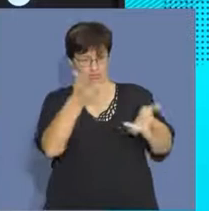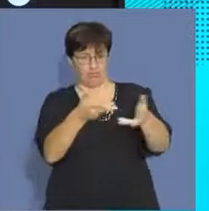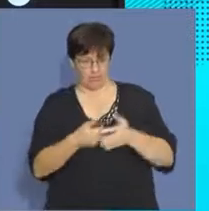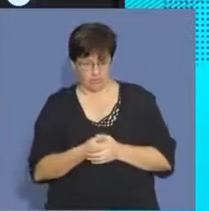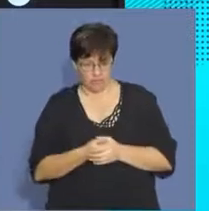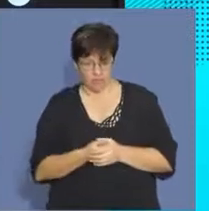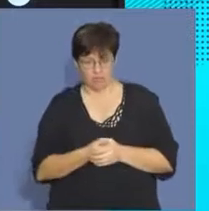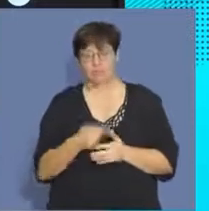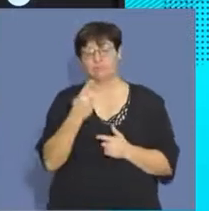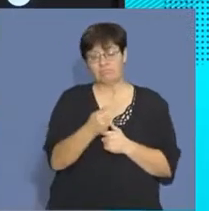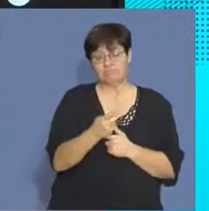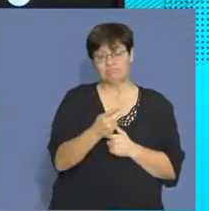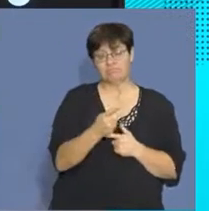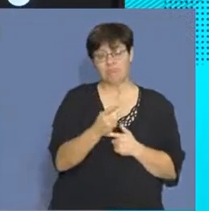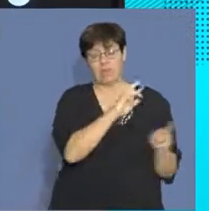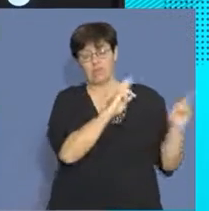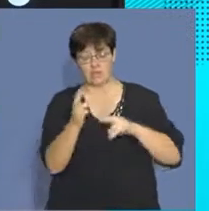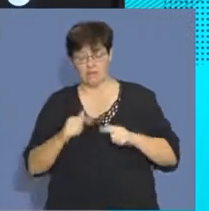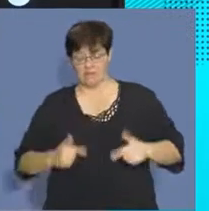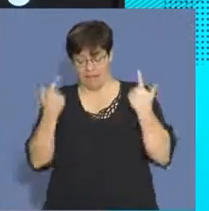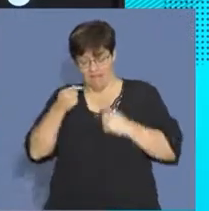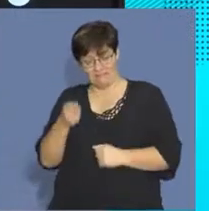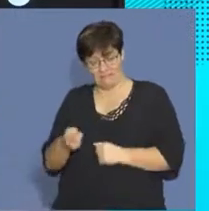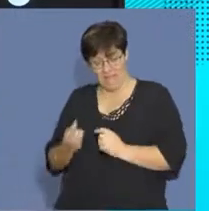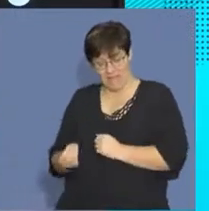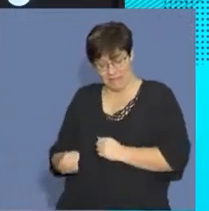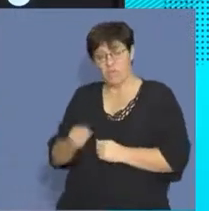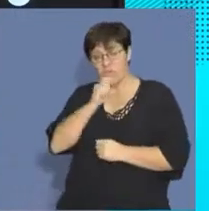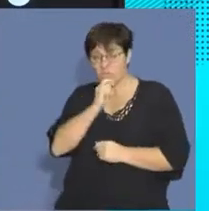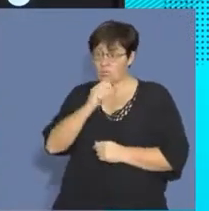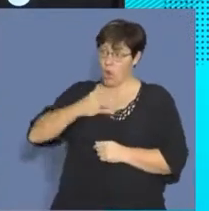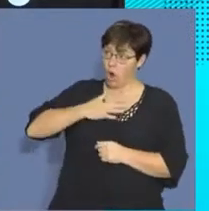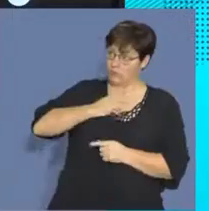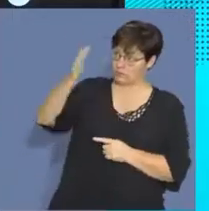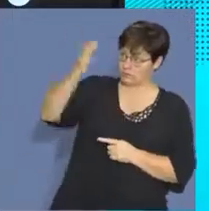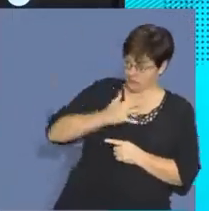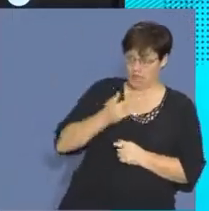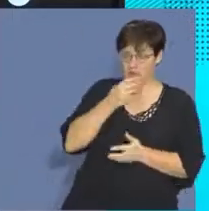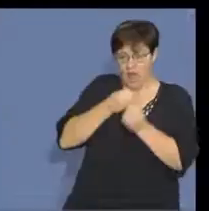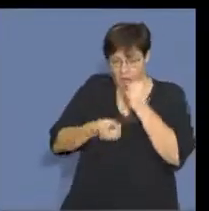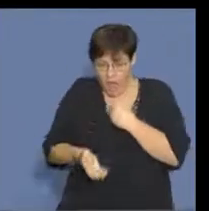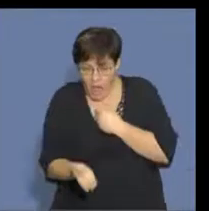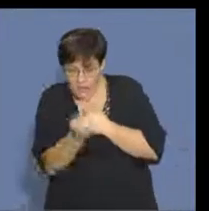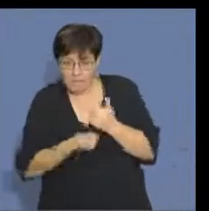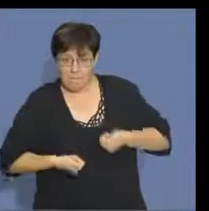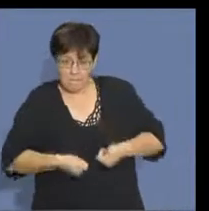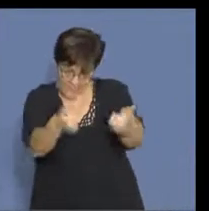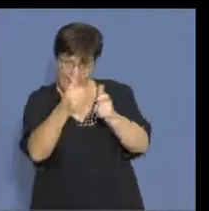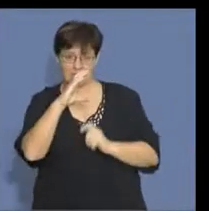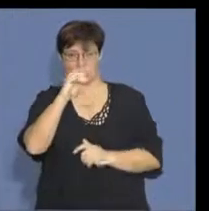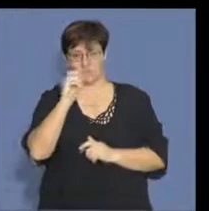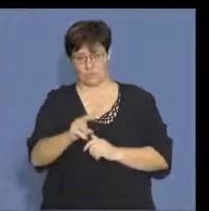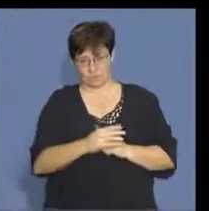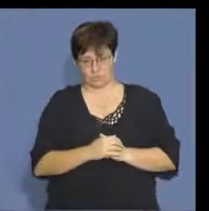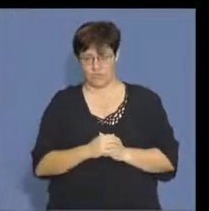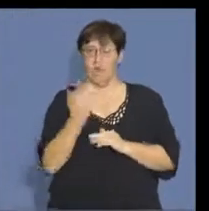those reactions in living organisms use oxygen and produce carbon dioxide. So autotrophs,